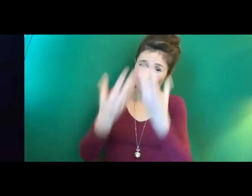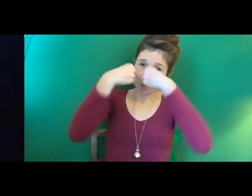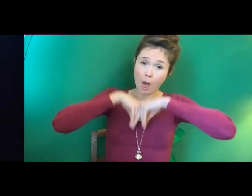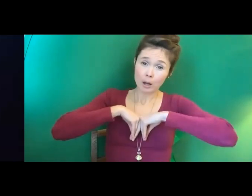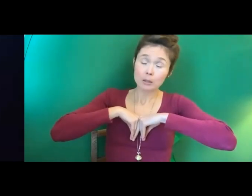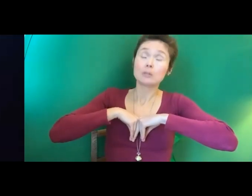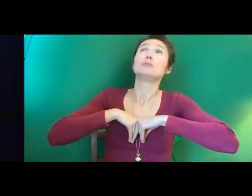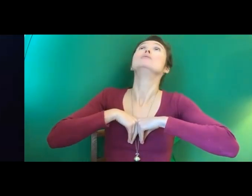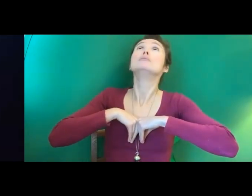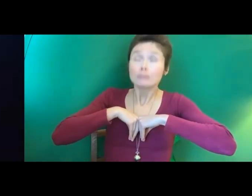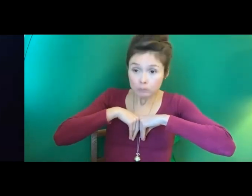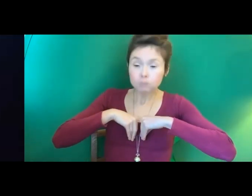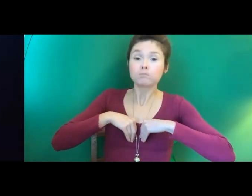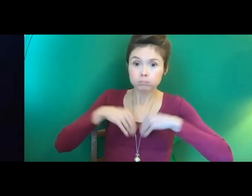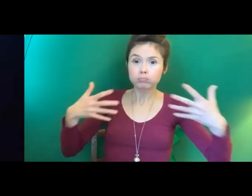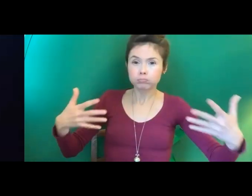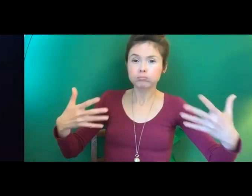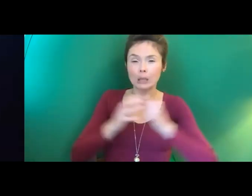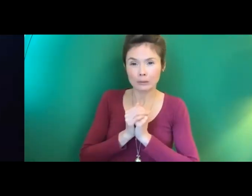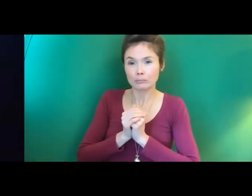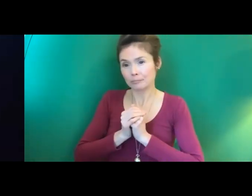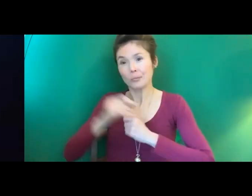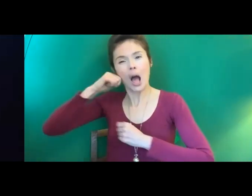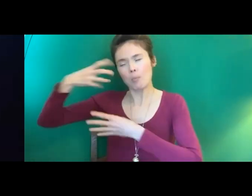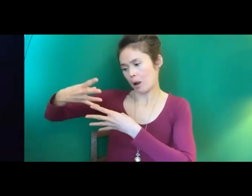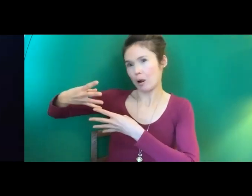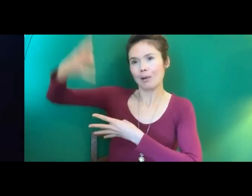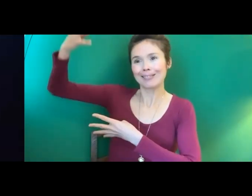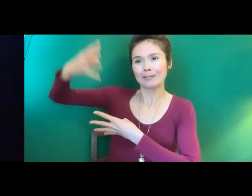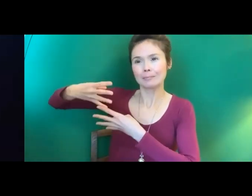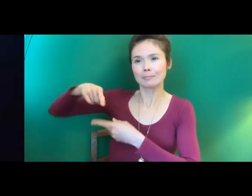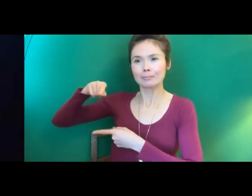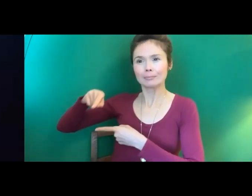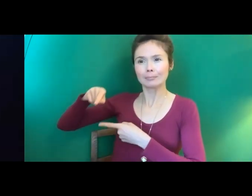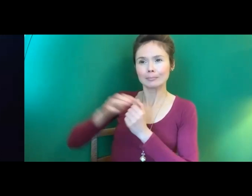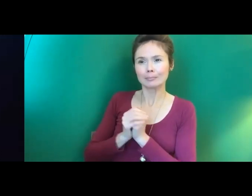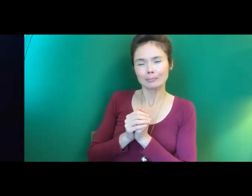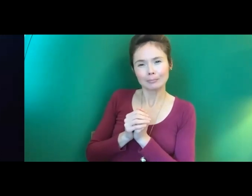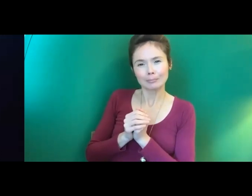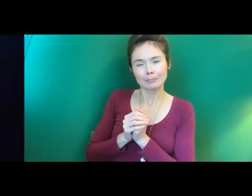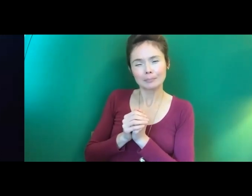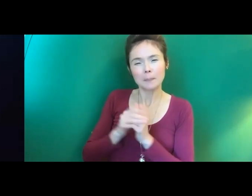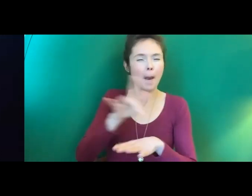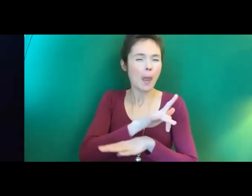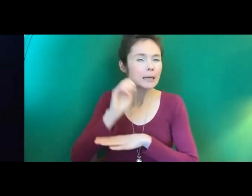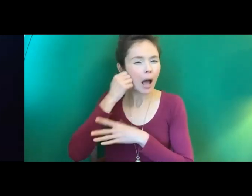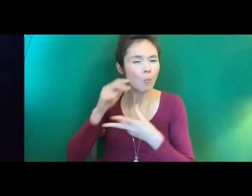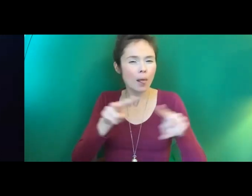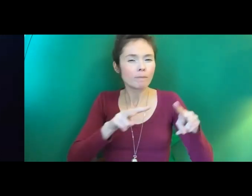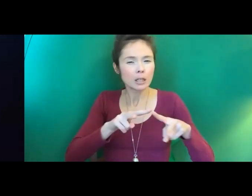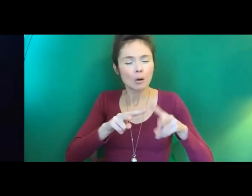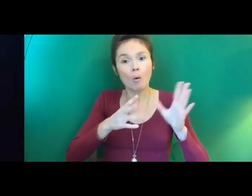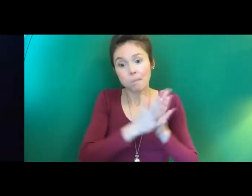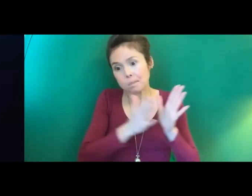screen is me at the side again, and I'm going to do some bullet points, and hopefully I'll do a longer video about this. I won't rush it too